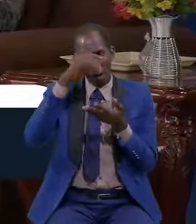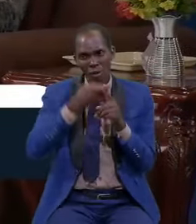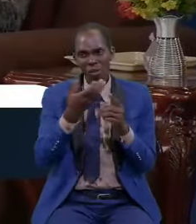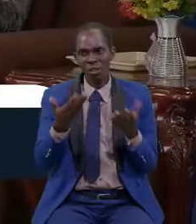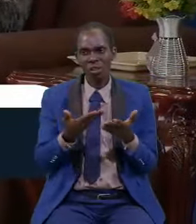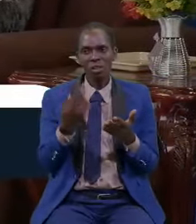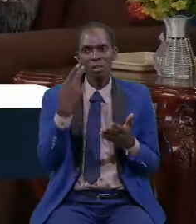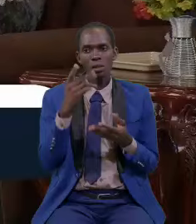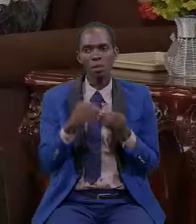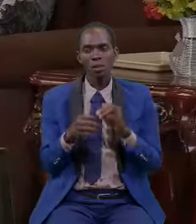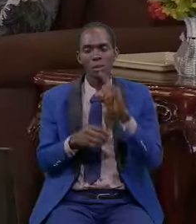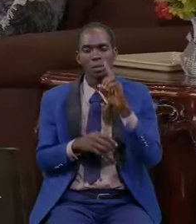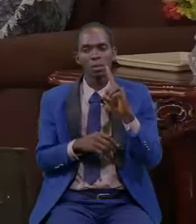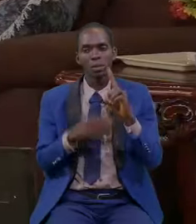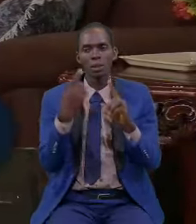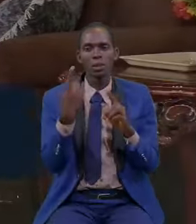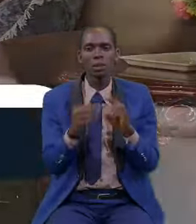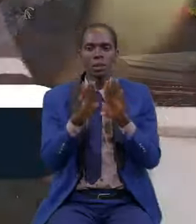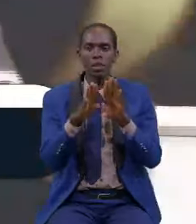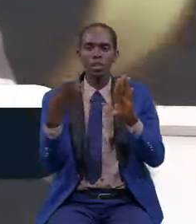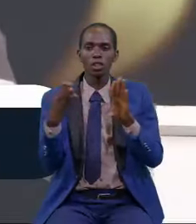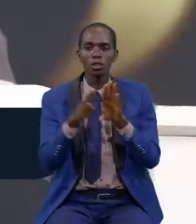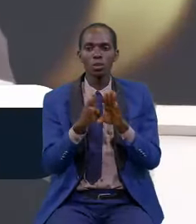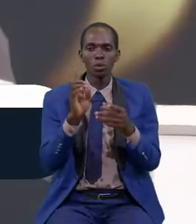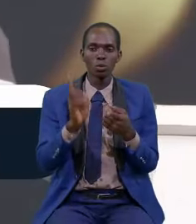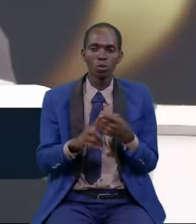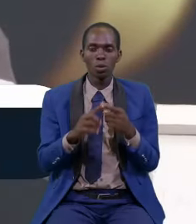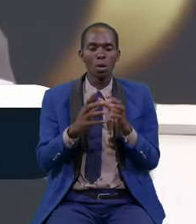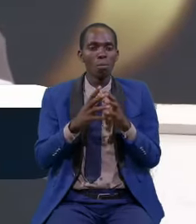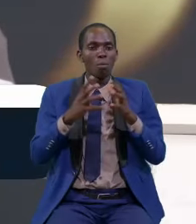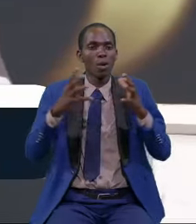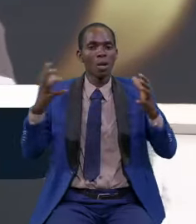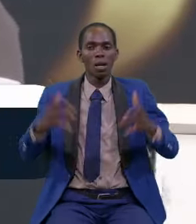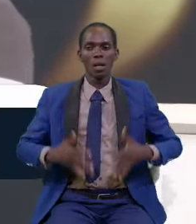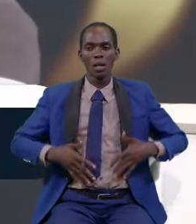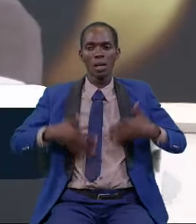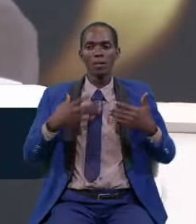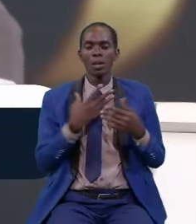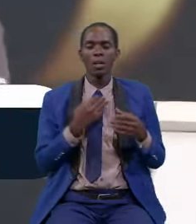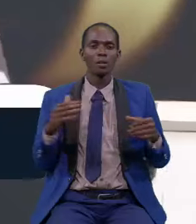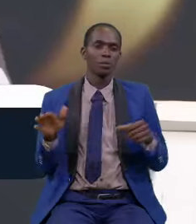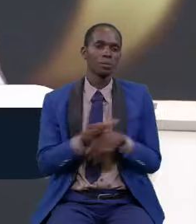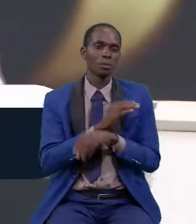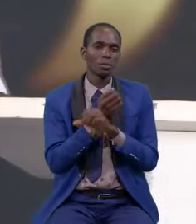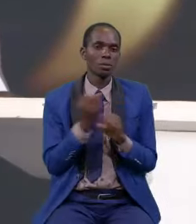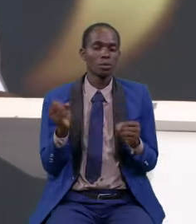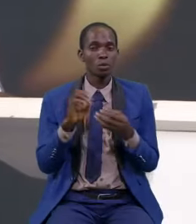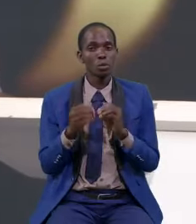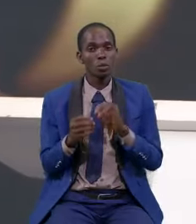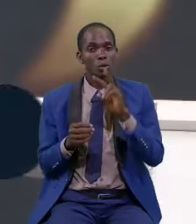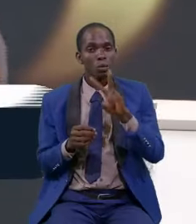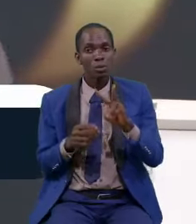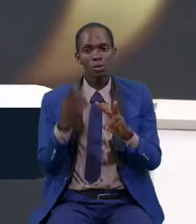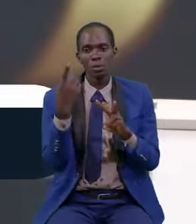one, the door into abundant life and full salvation. Number two, the deliverer